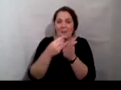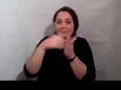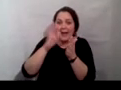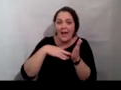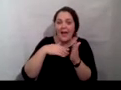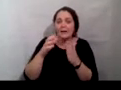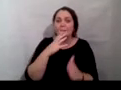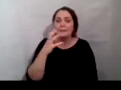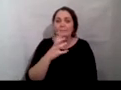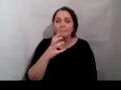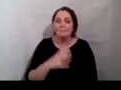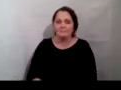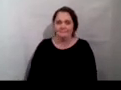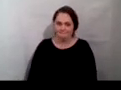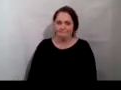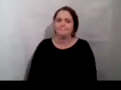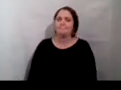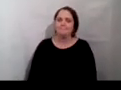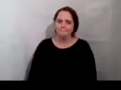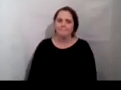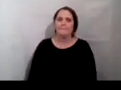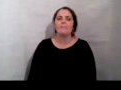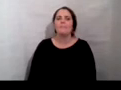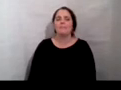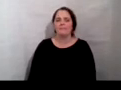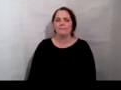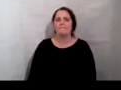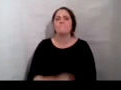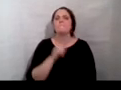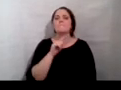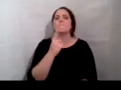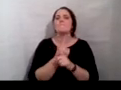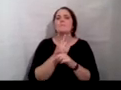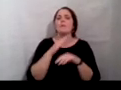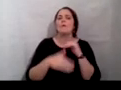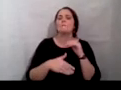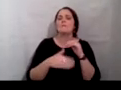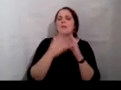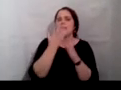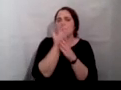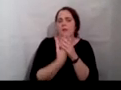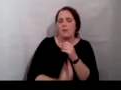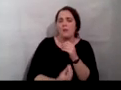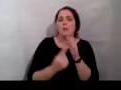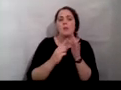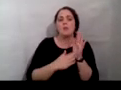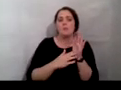Now, I'm just going to mention very briefly at the end here, talk about immersion versus